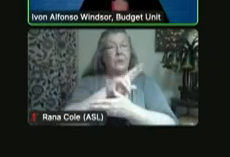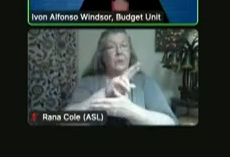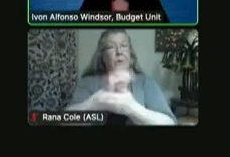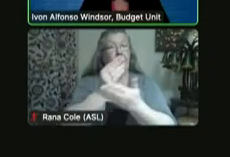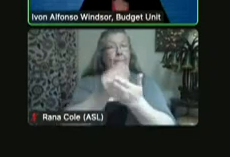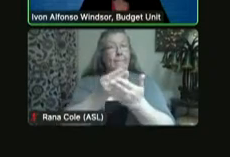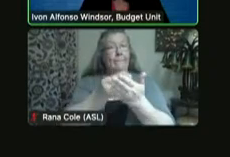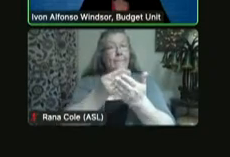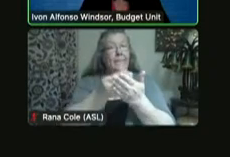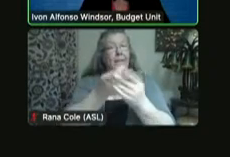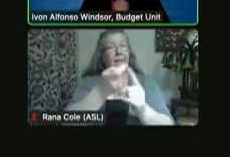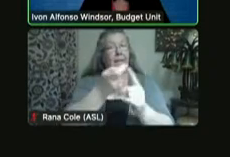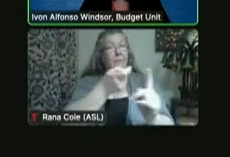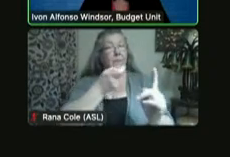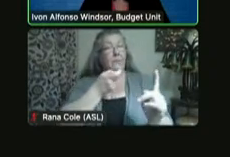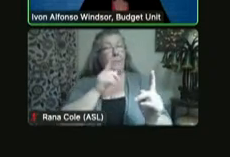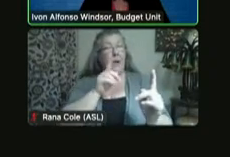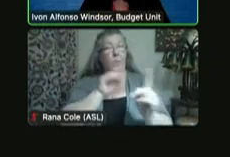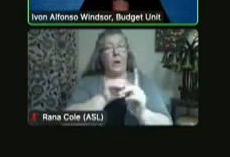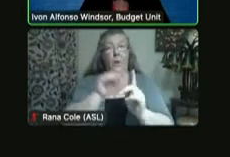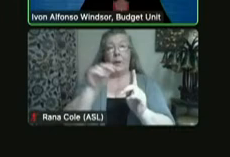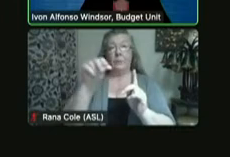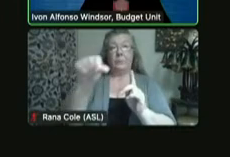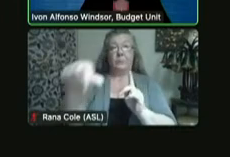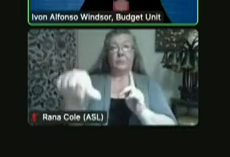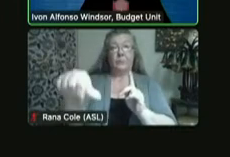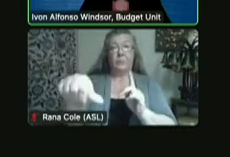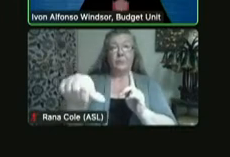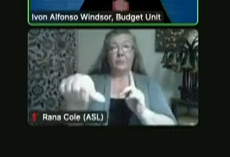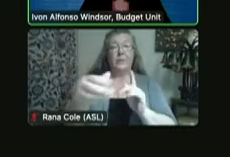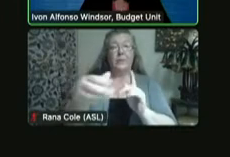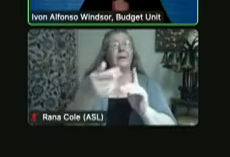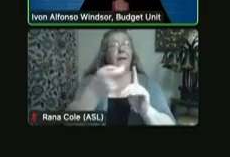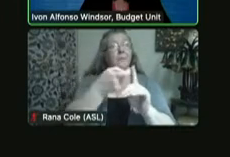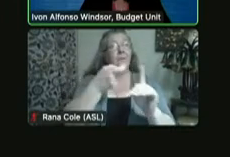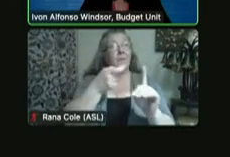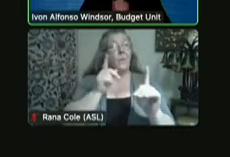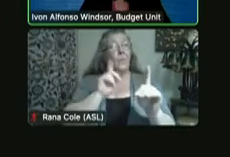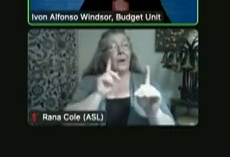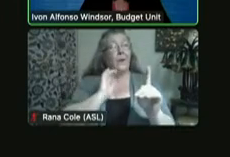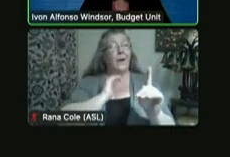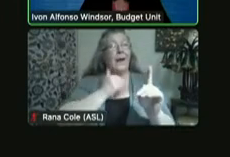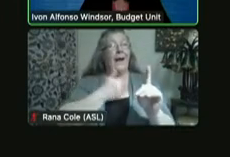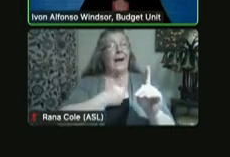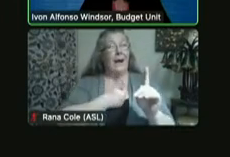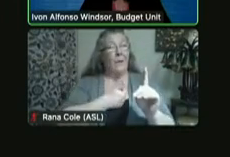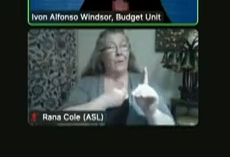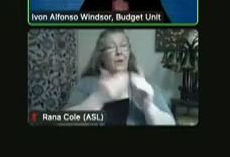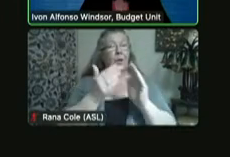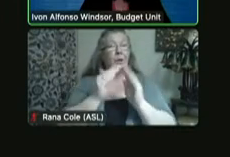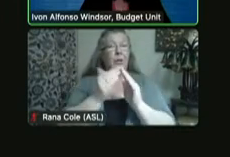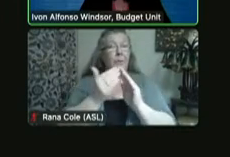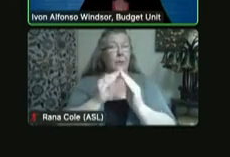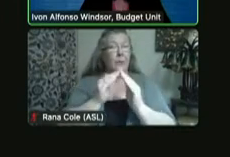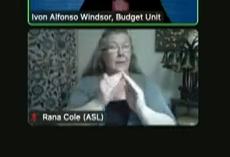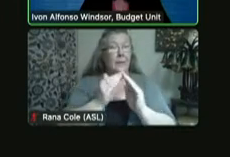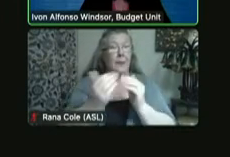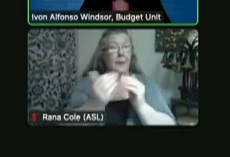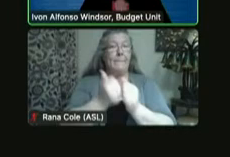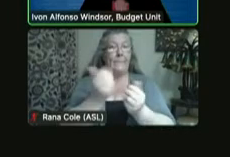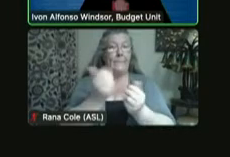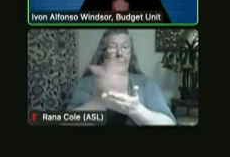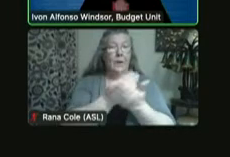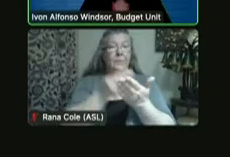goes. And as you can see here, it mostly comes from our community and from you. 63% of our revenue comes from Montgomery